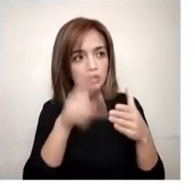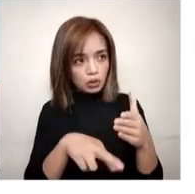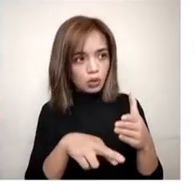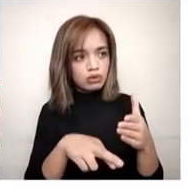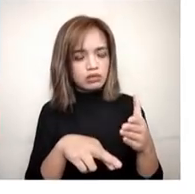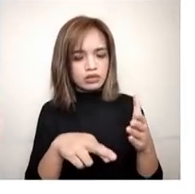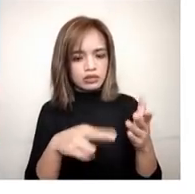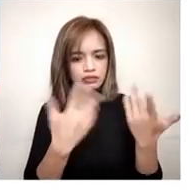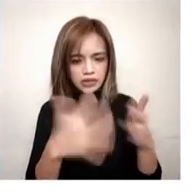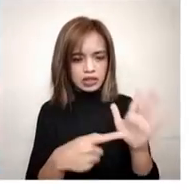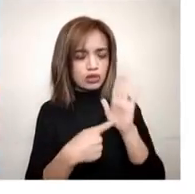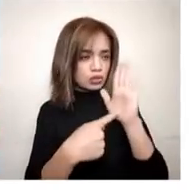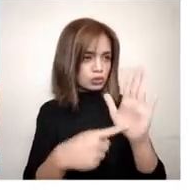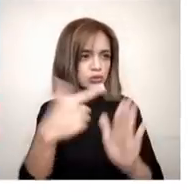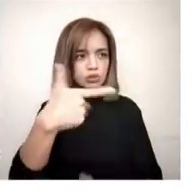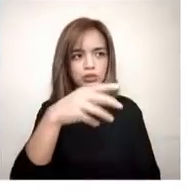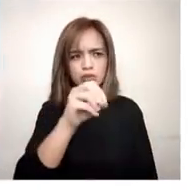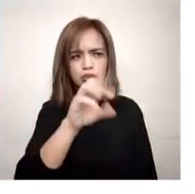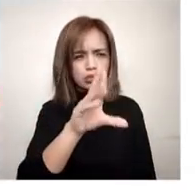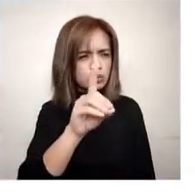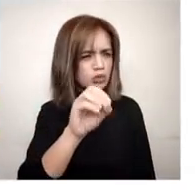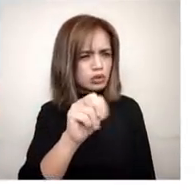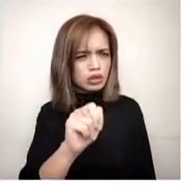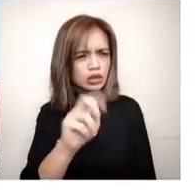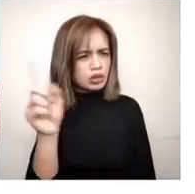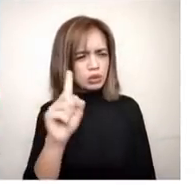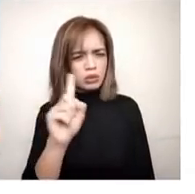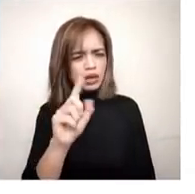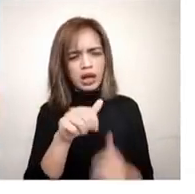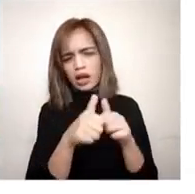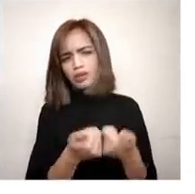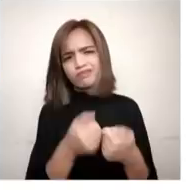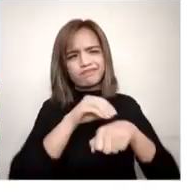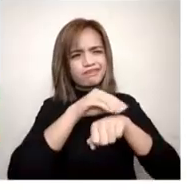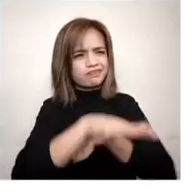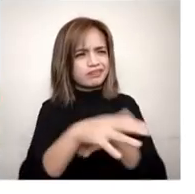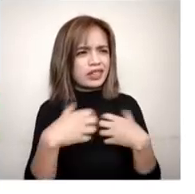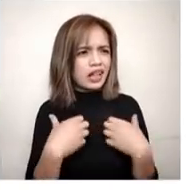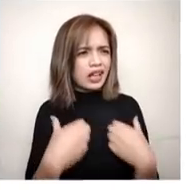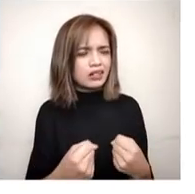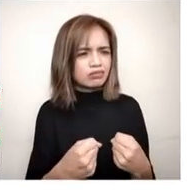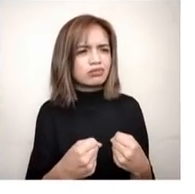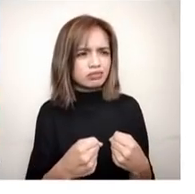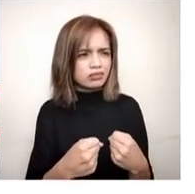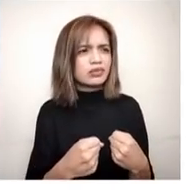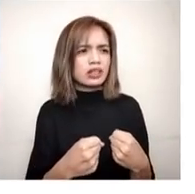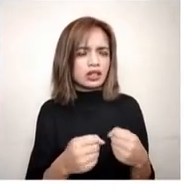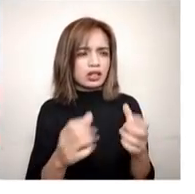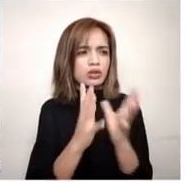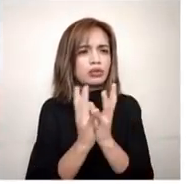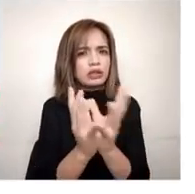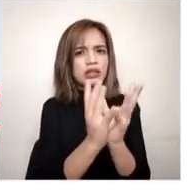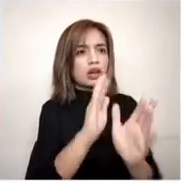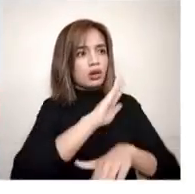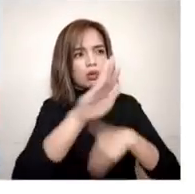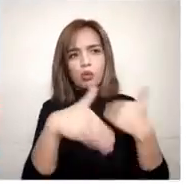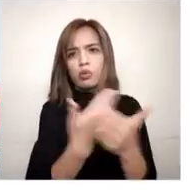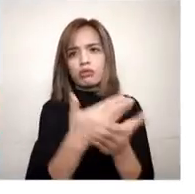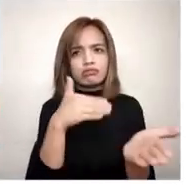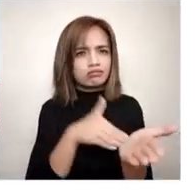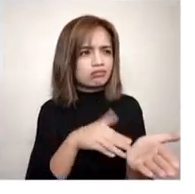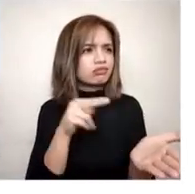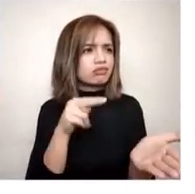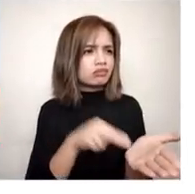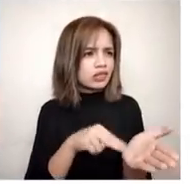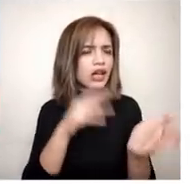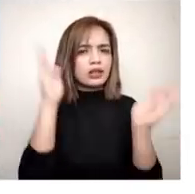revealed by Senator Richard Gordon, how has this affected the health industry? All the physicians, the nurses, the doctors are frontliners. Dr.